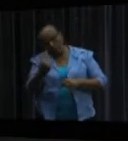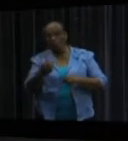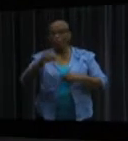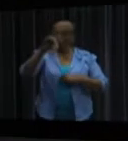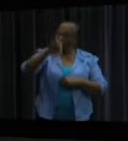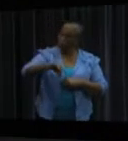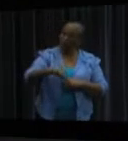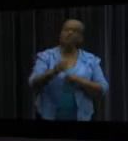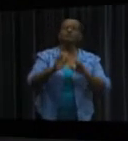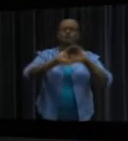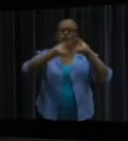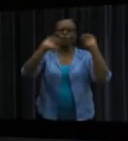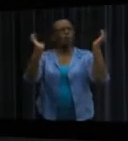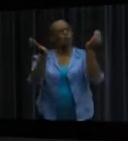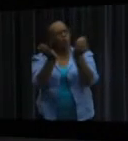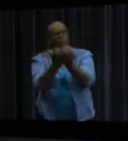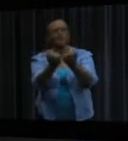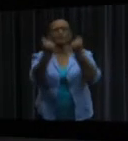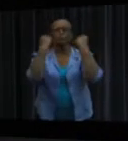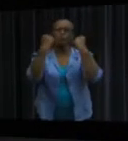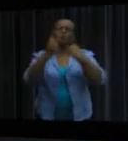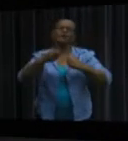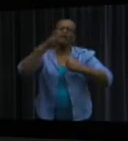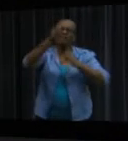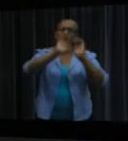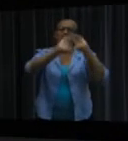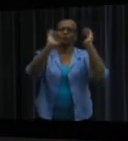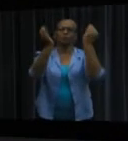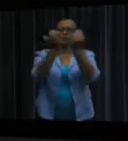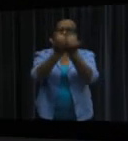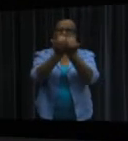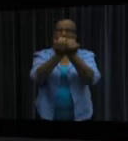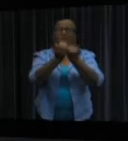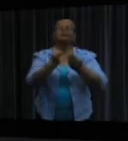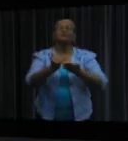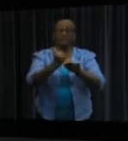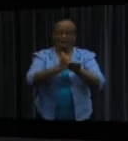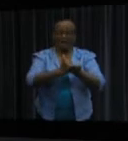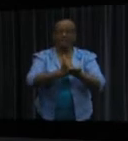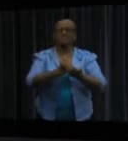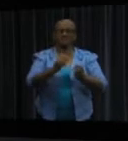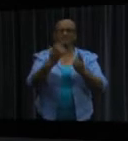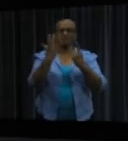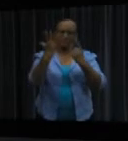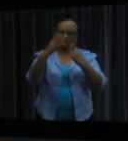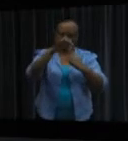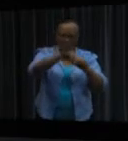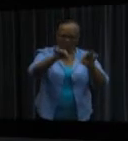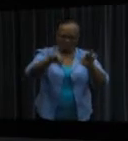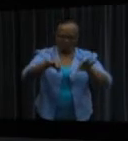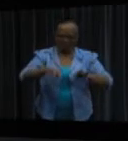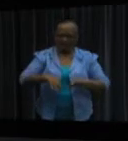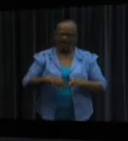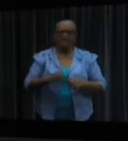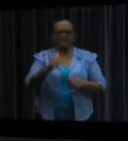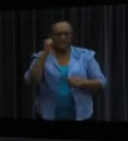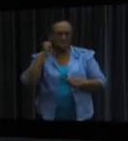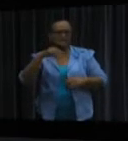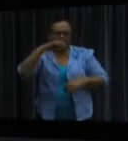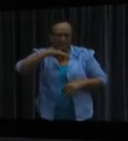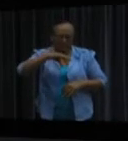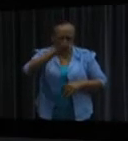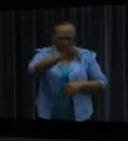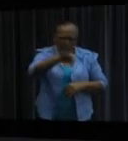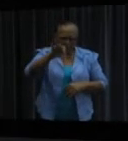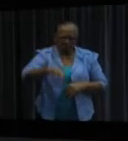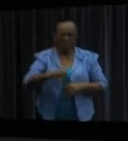a difference by giving back to Mother Earth her power. The last 15 plants were placed in the ground